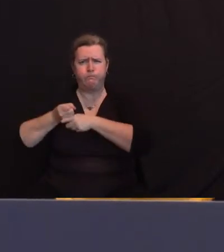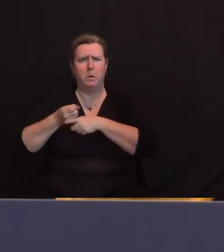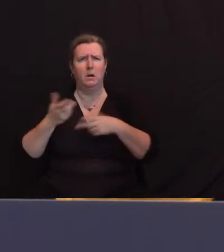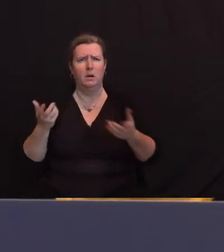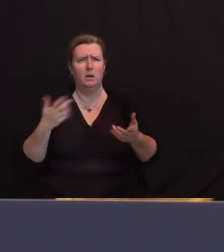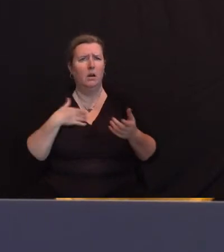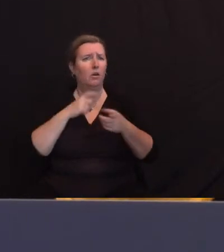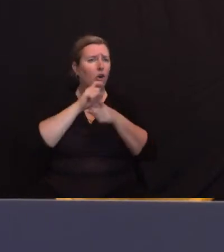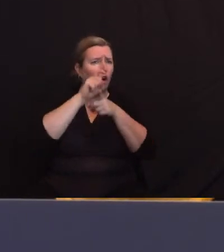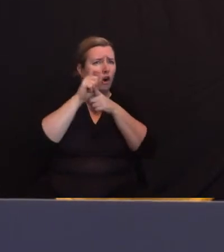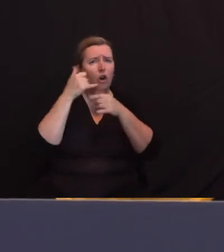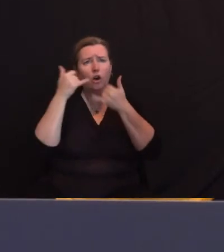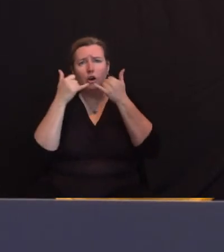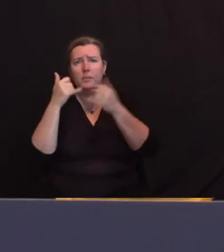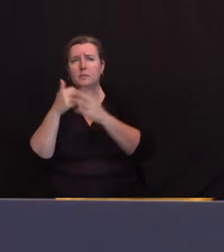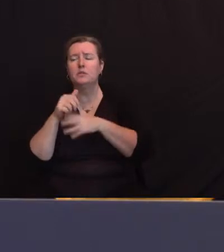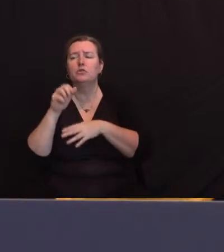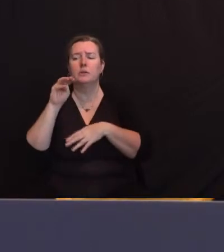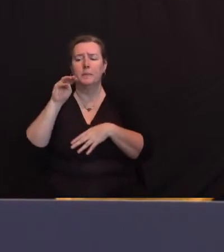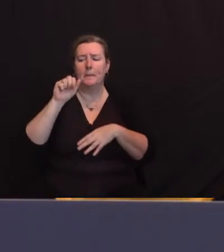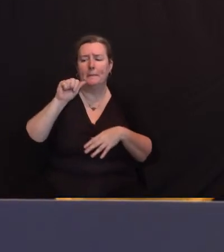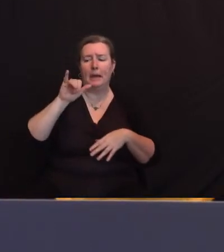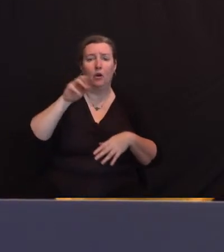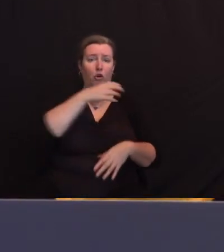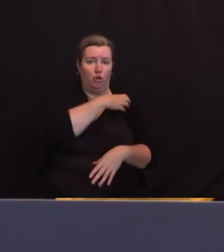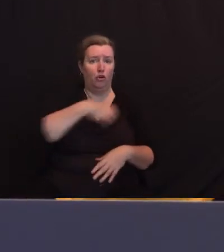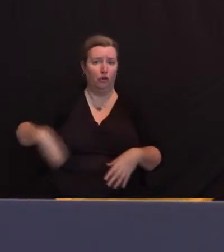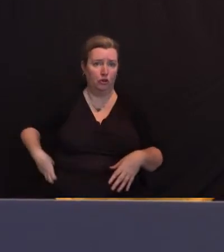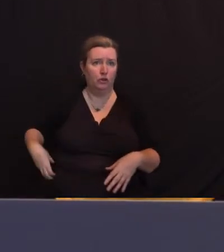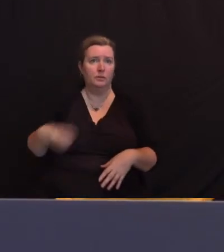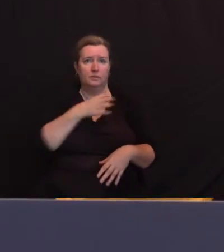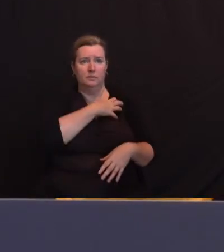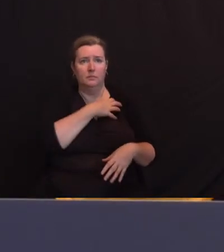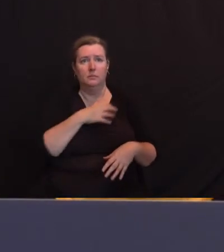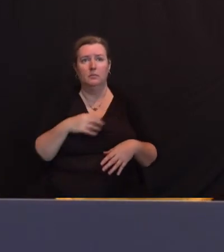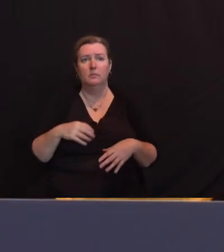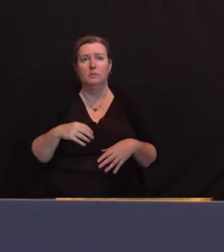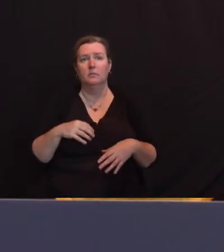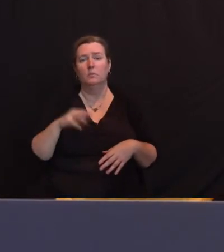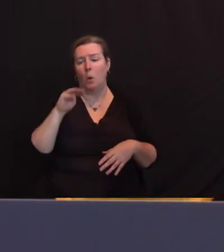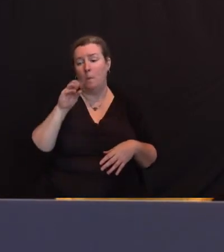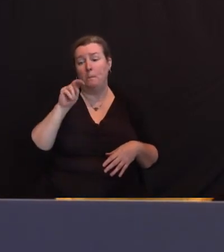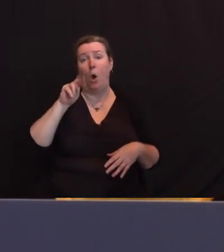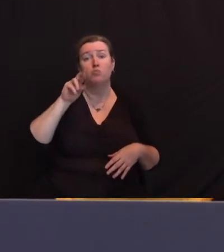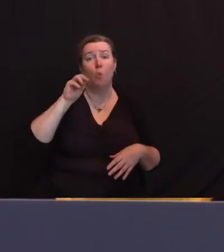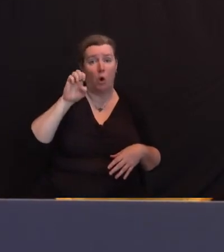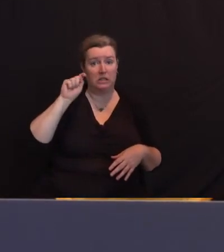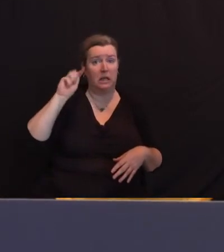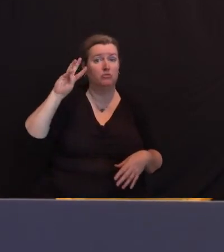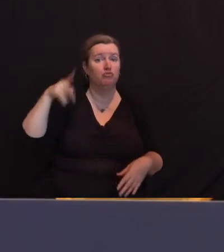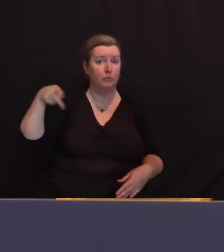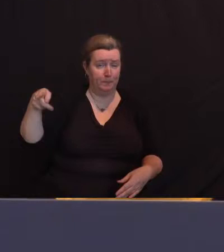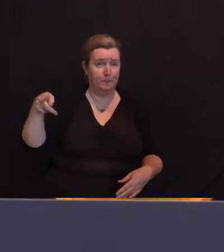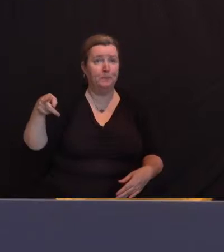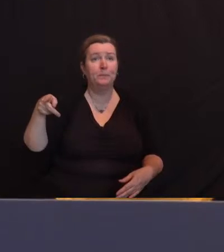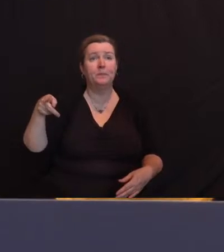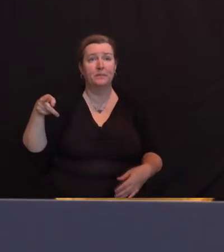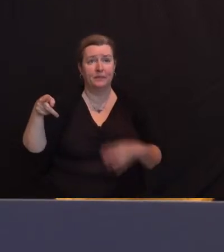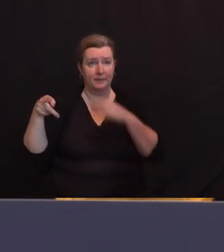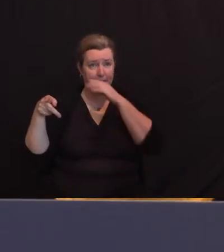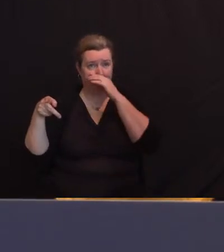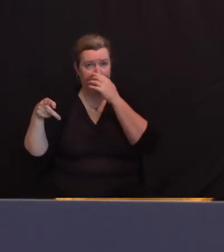Mayor Dolina in person in Monroe. But as Dan Bryan reminds me, in the usual places where it floods